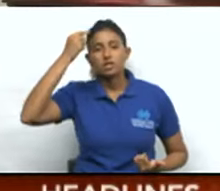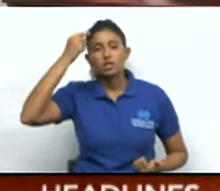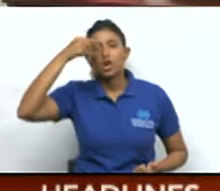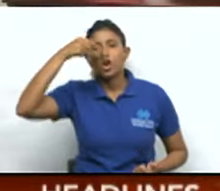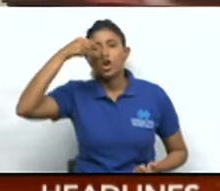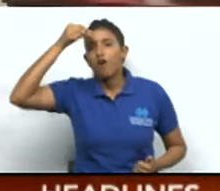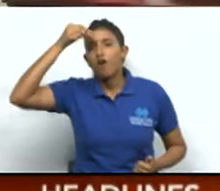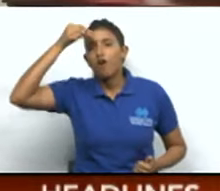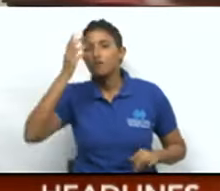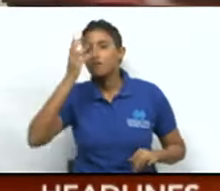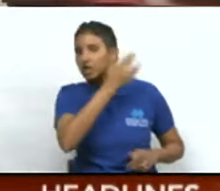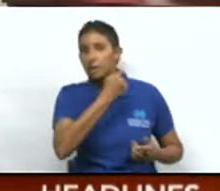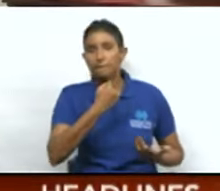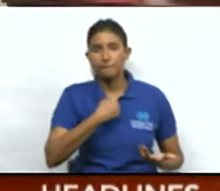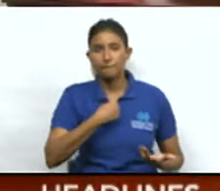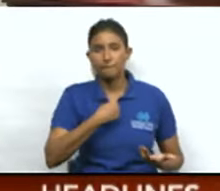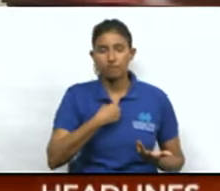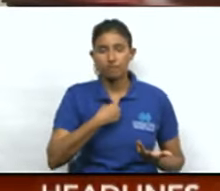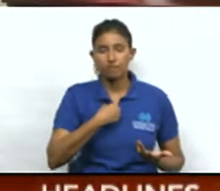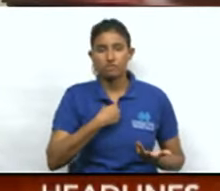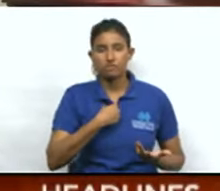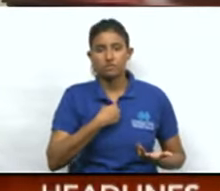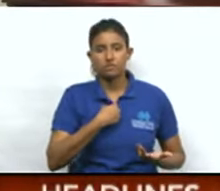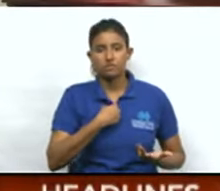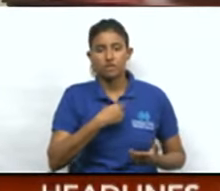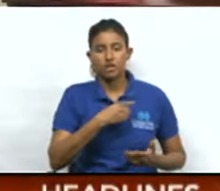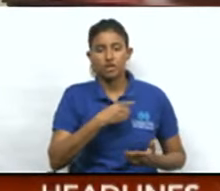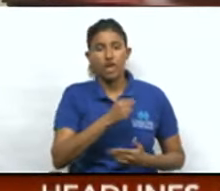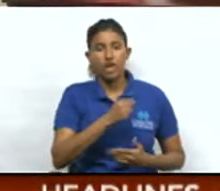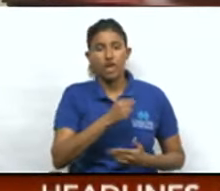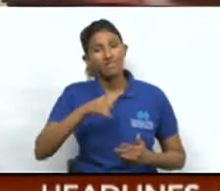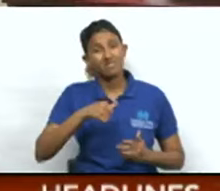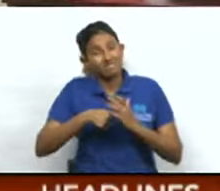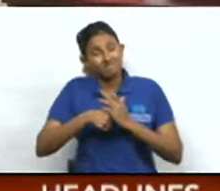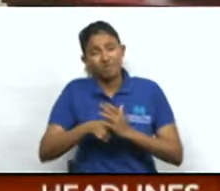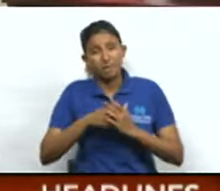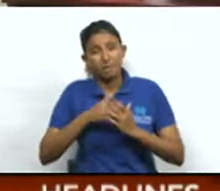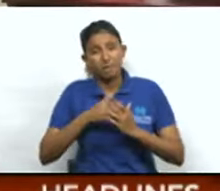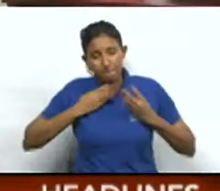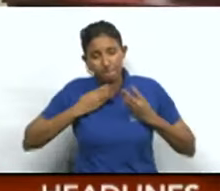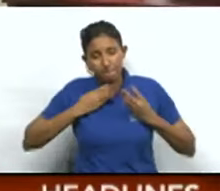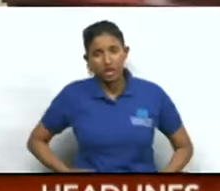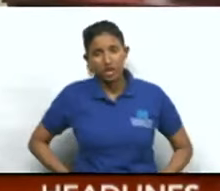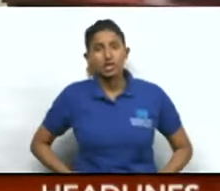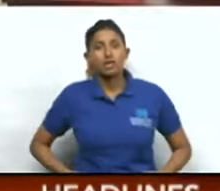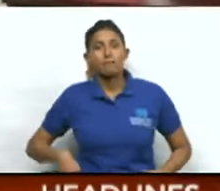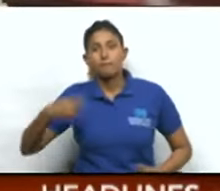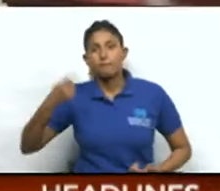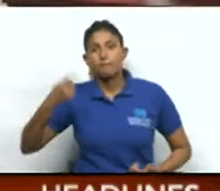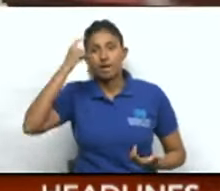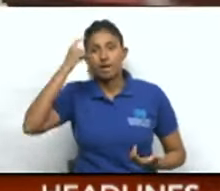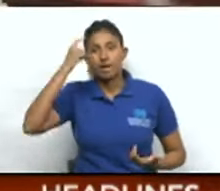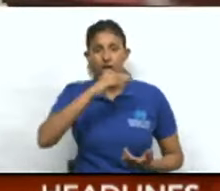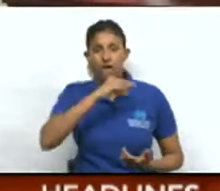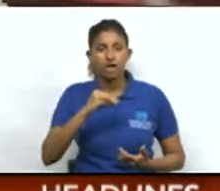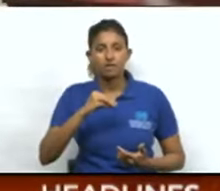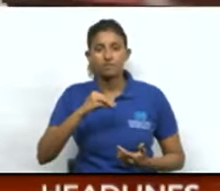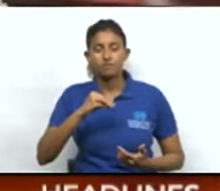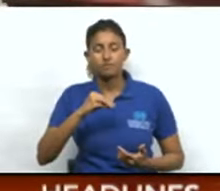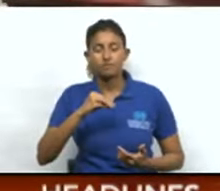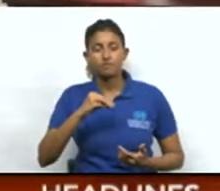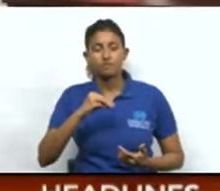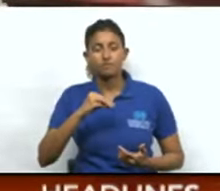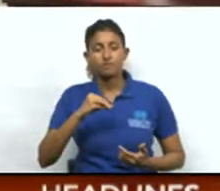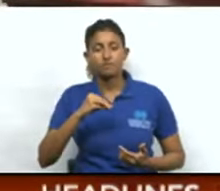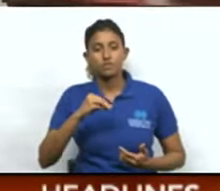It affected me physically, mentally, all of. And it's only that during this period that I've